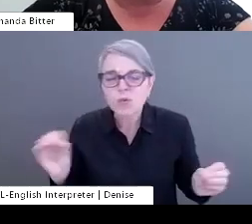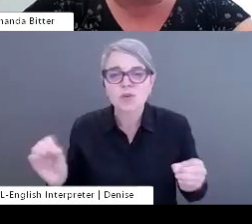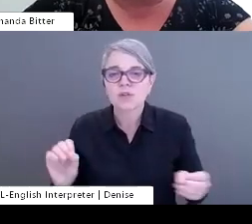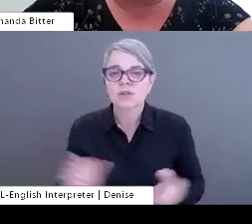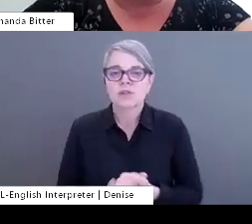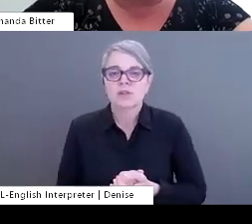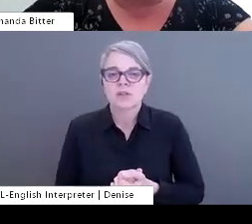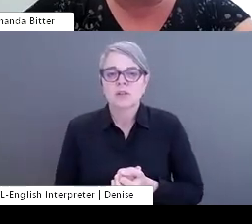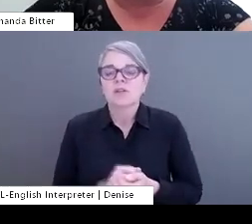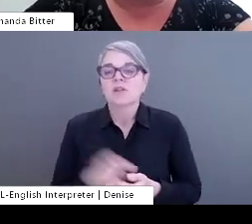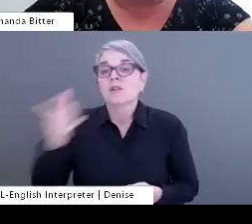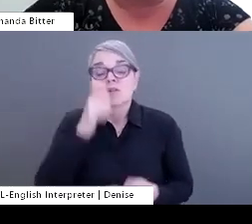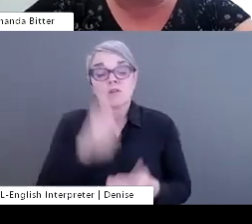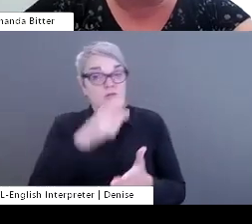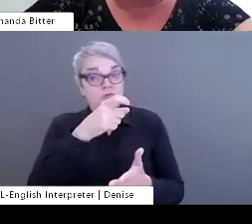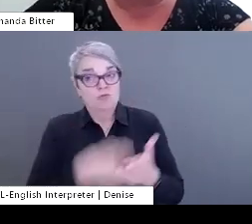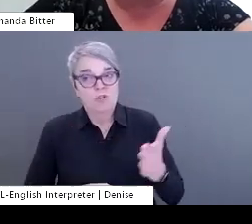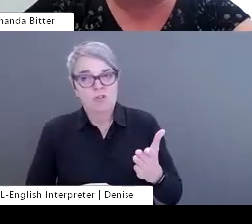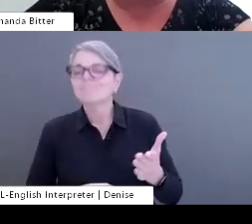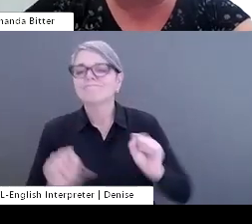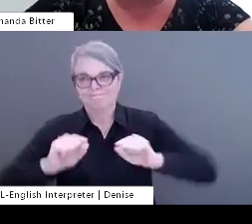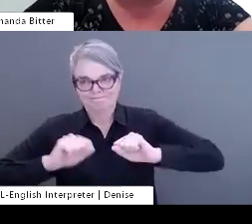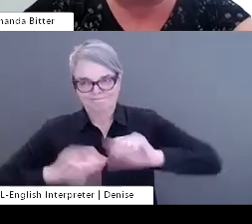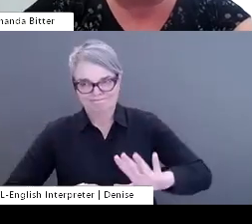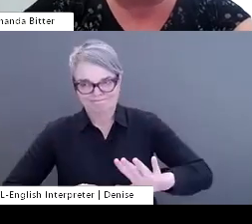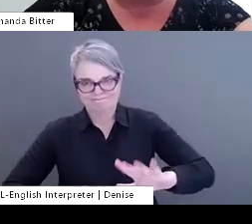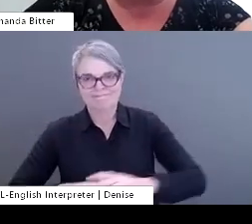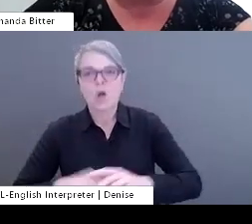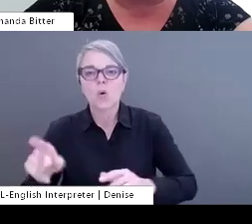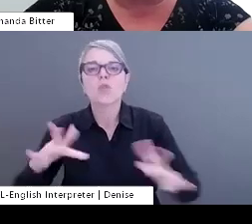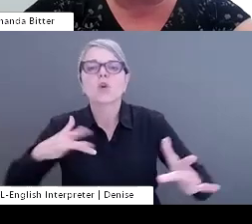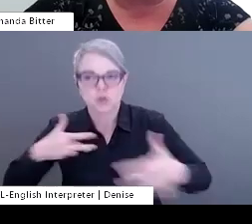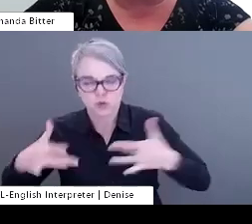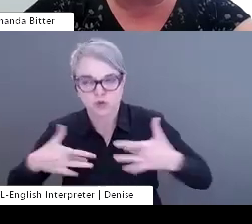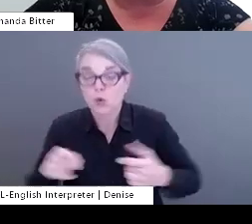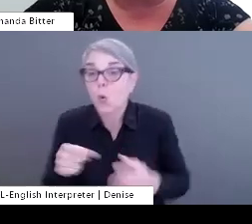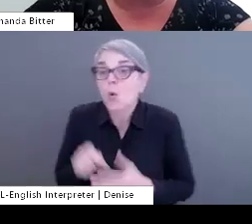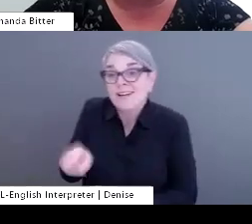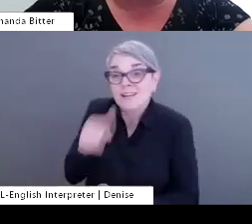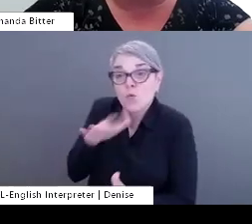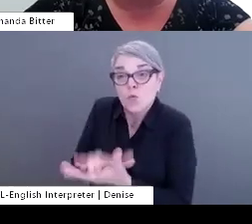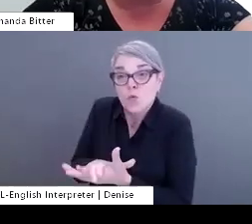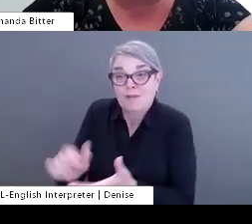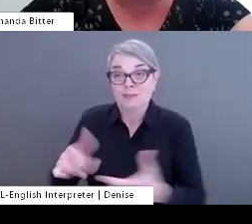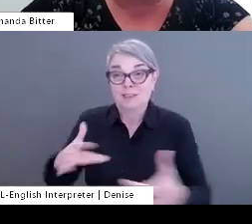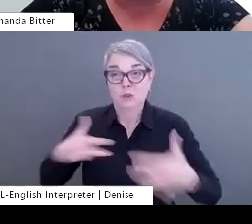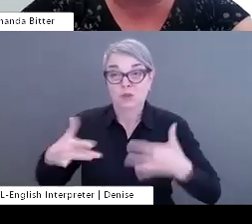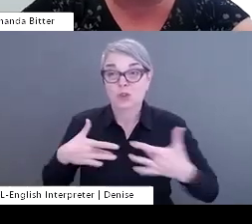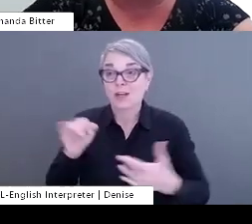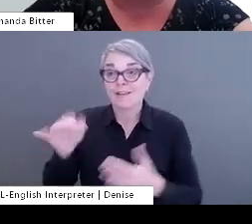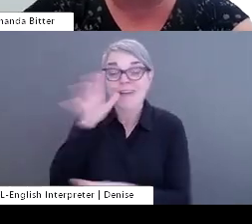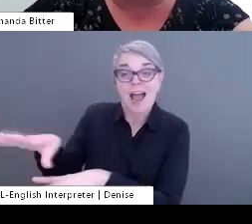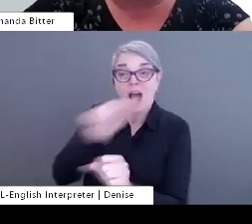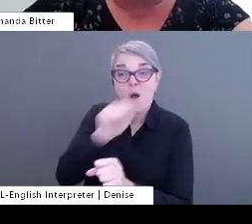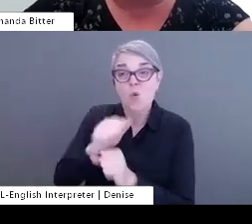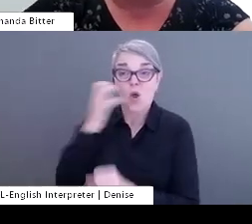charges were withdrawn and that he would come home. So the victim was scared if like he was discharged and went back to the home because she was now scared